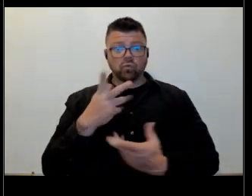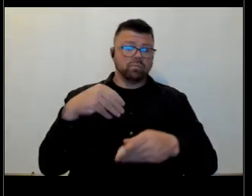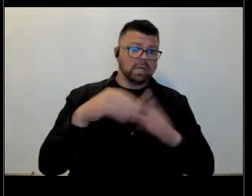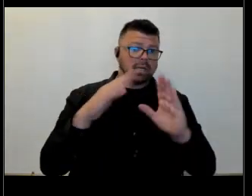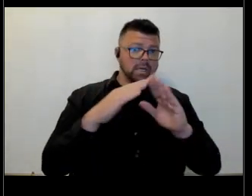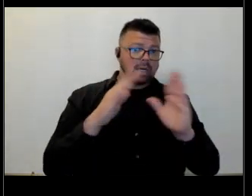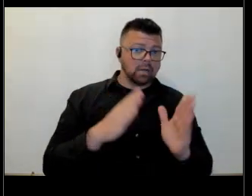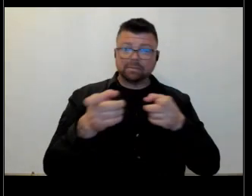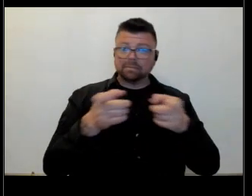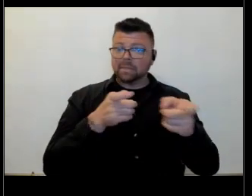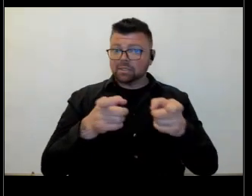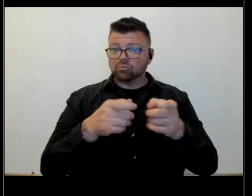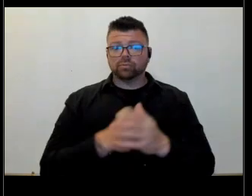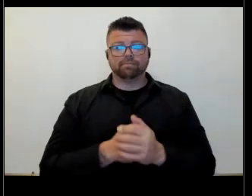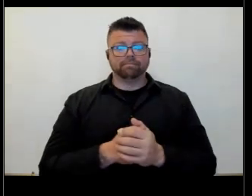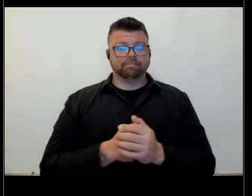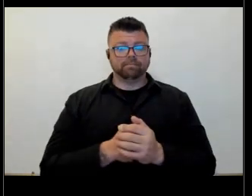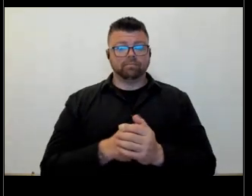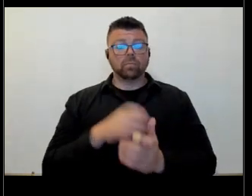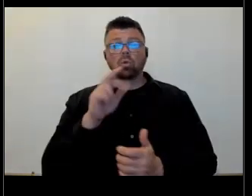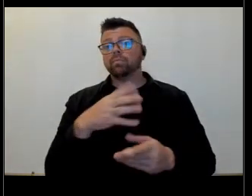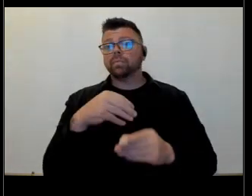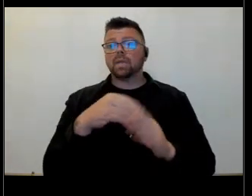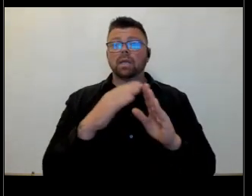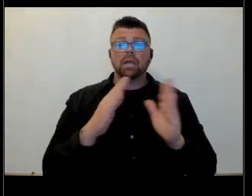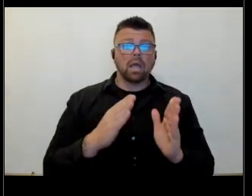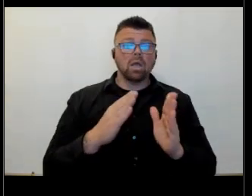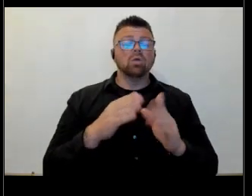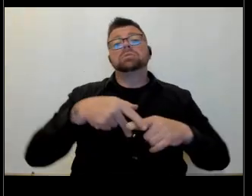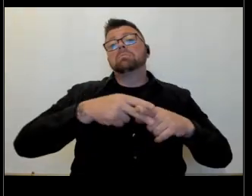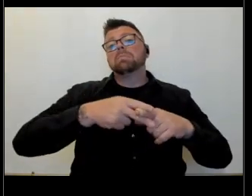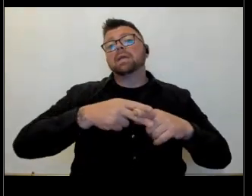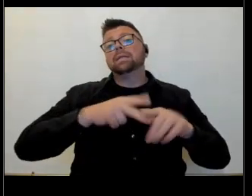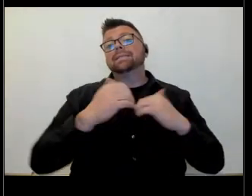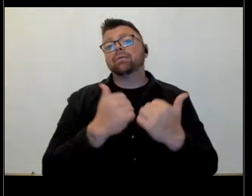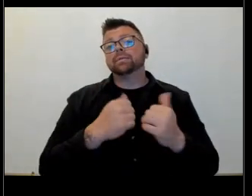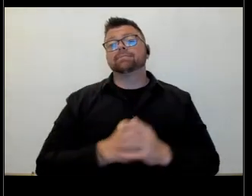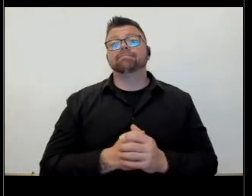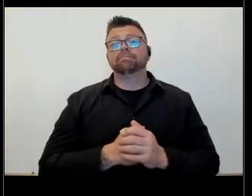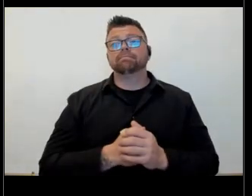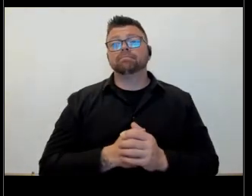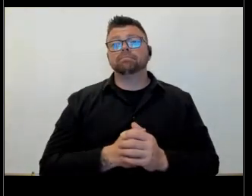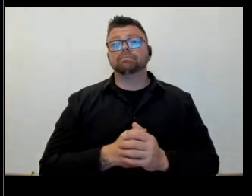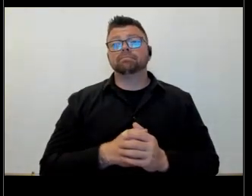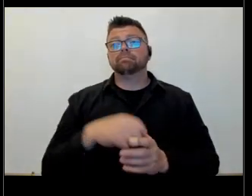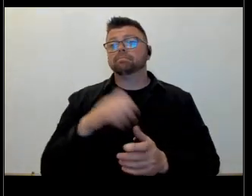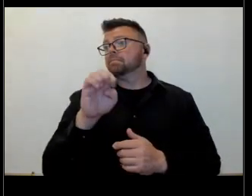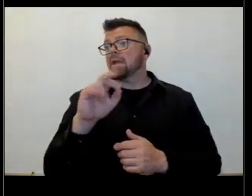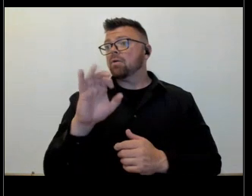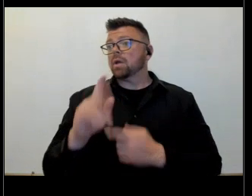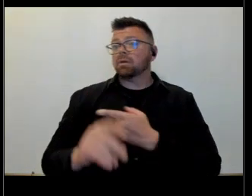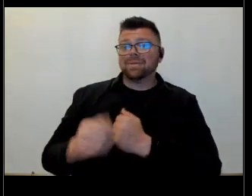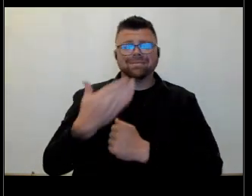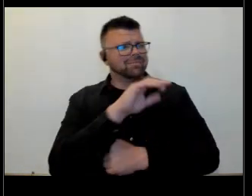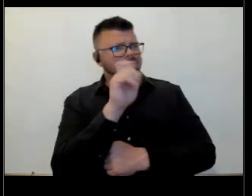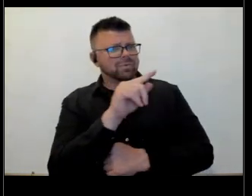management or in-house maintenance areas? Eric? Thank you for that question.